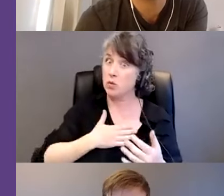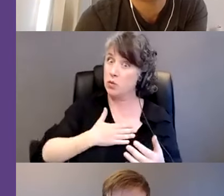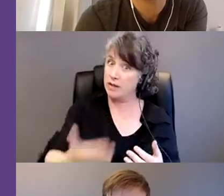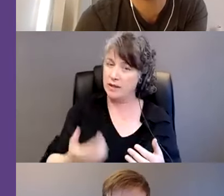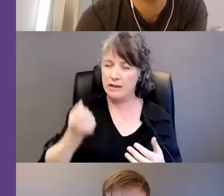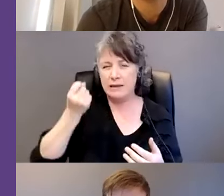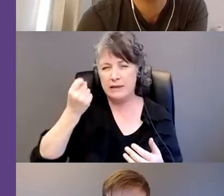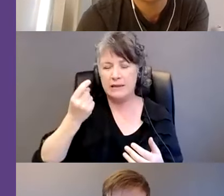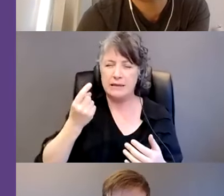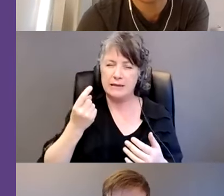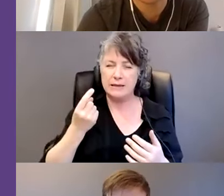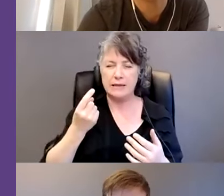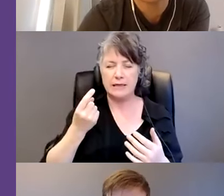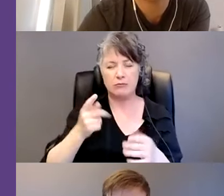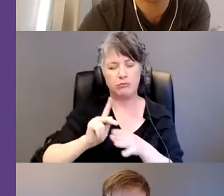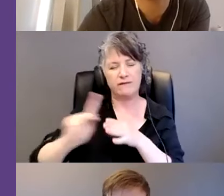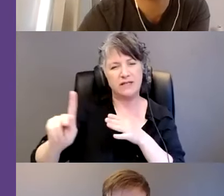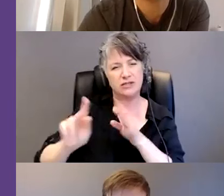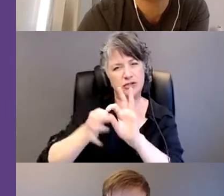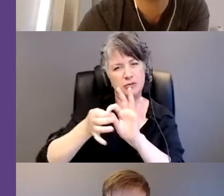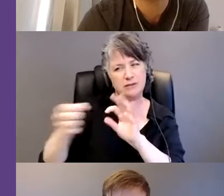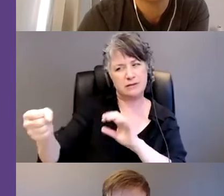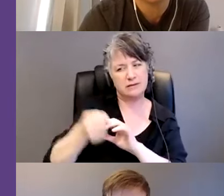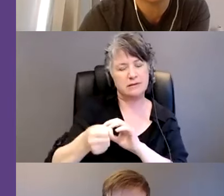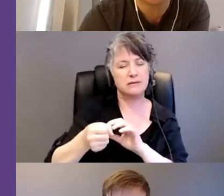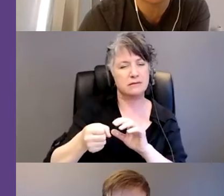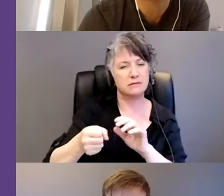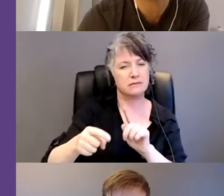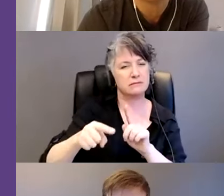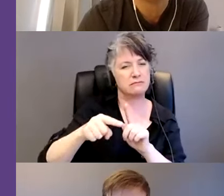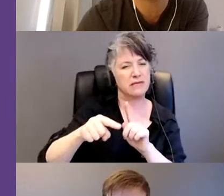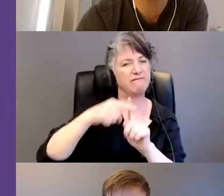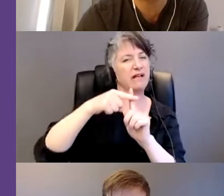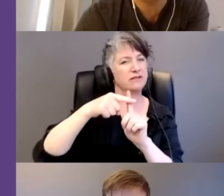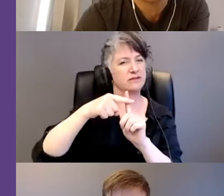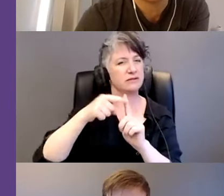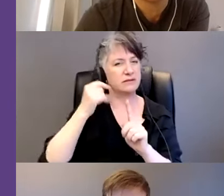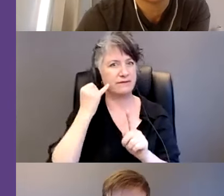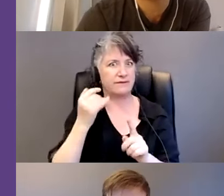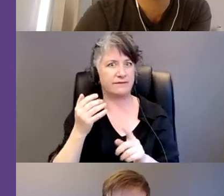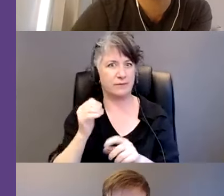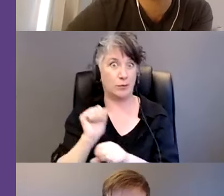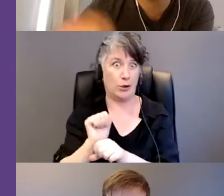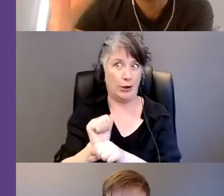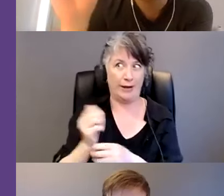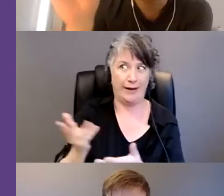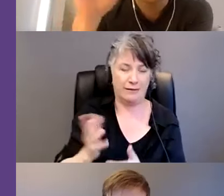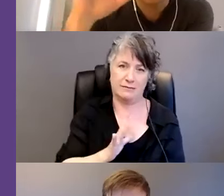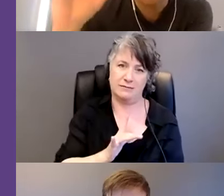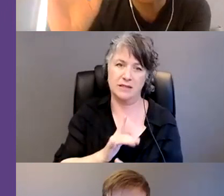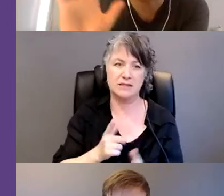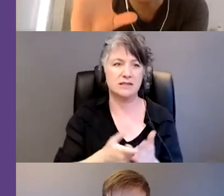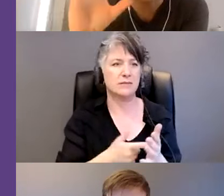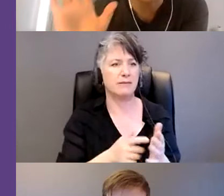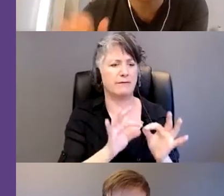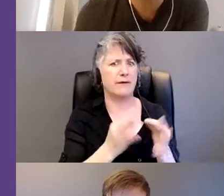important advantages of having a professional translator if it's available where you work. It's amazing how some of the messaging can get